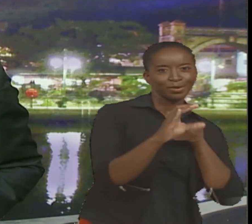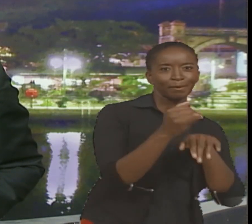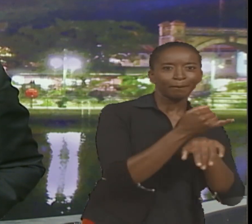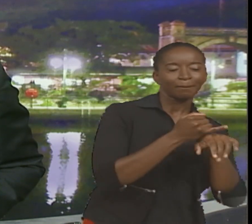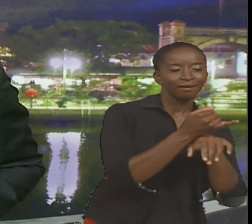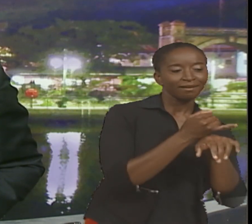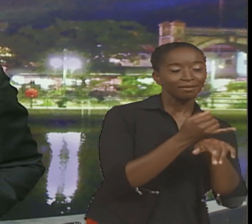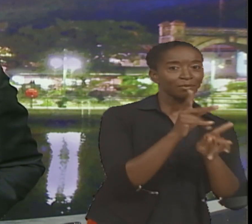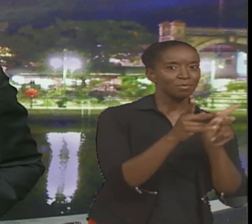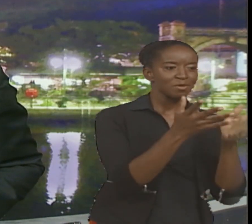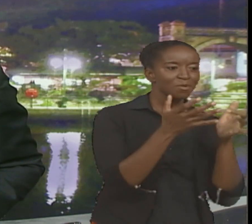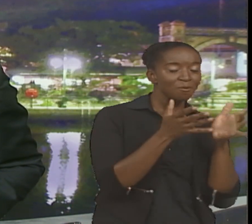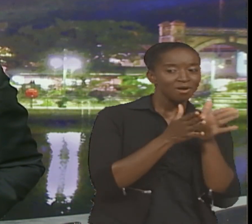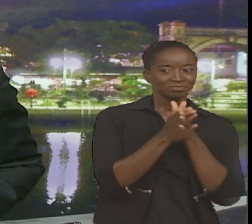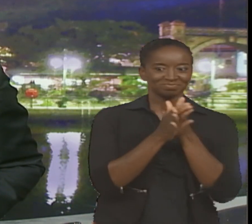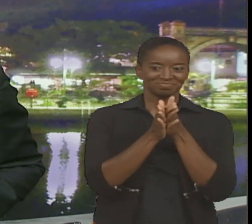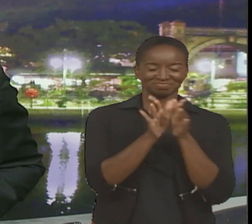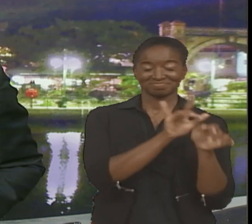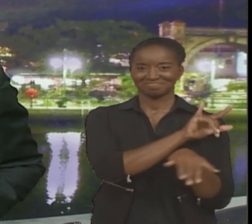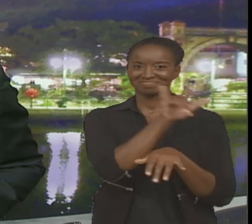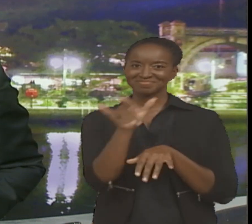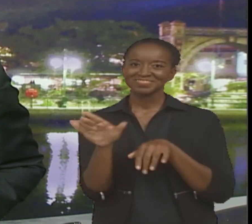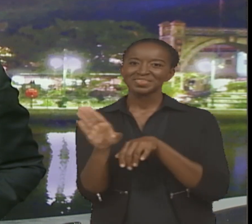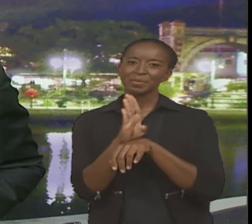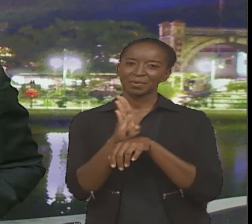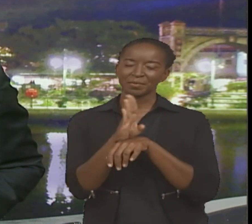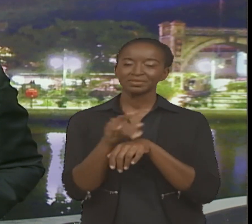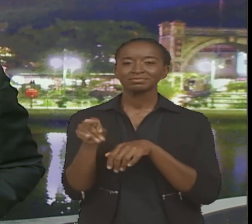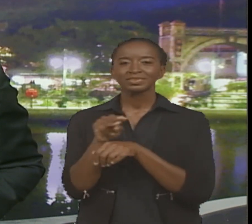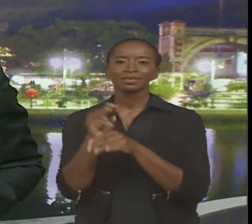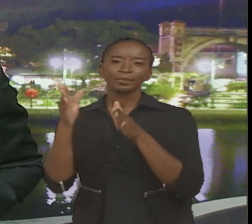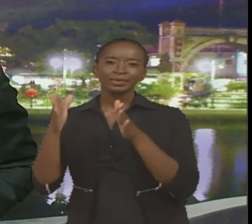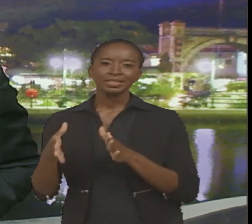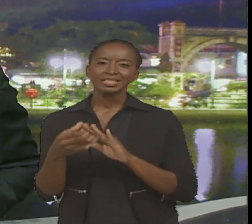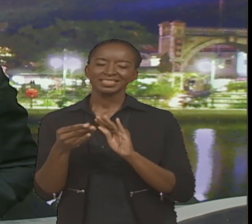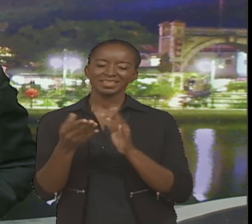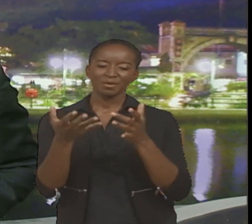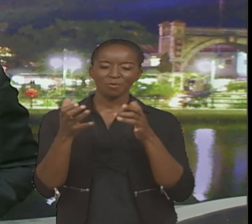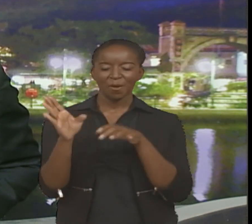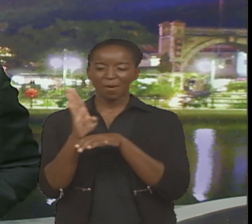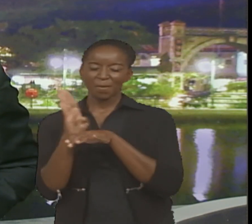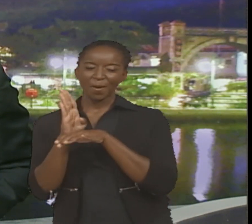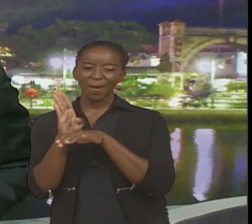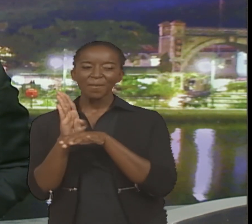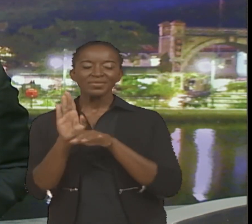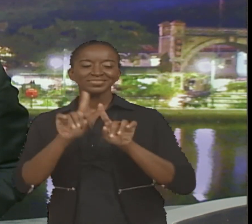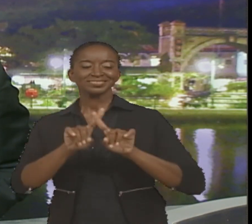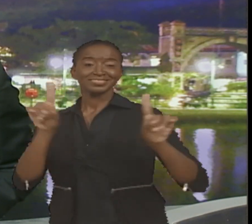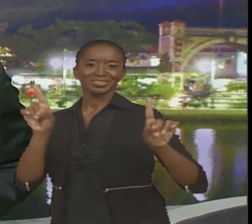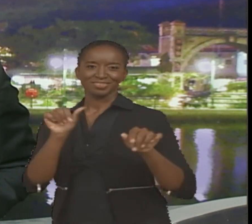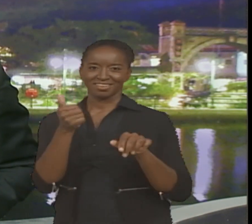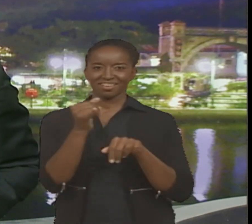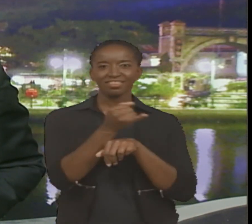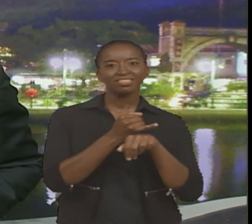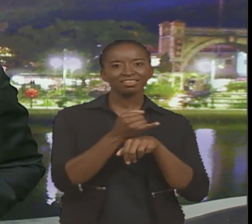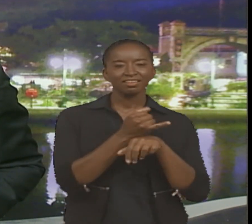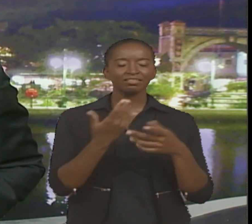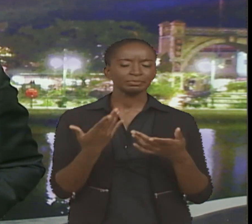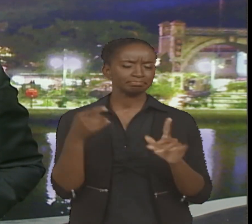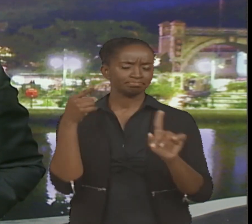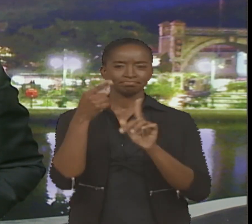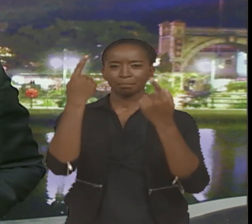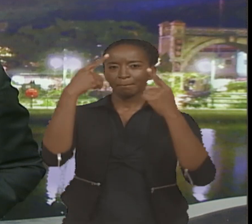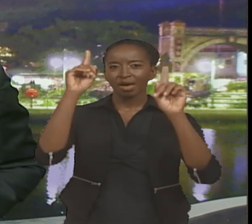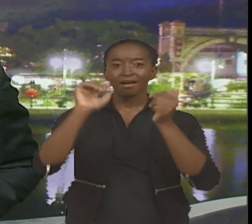Caribbean. Minister Kerry Simmons wants the island to stand out from other Caribbean islands. To achieve this, he says the island will have to